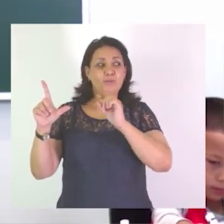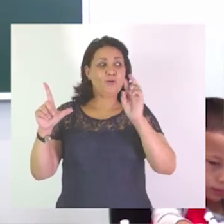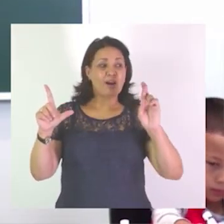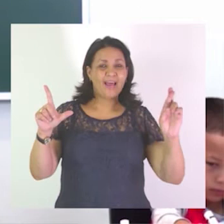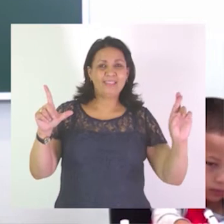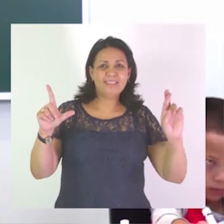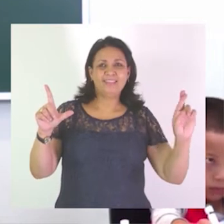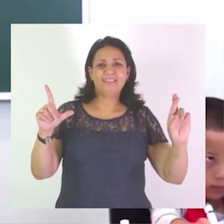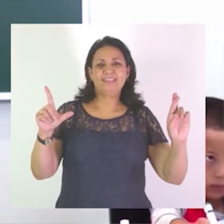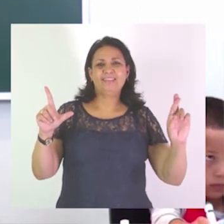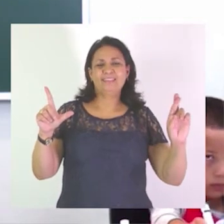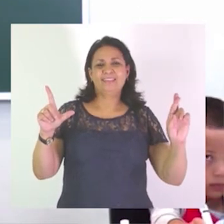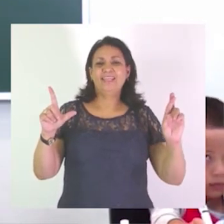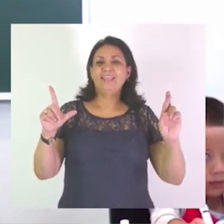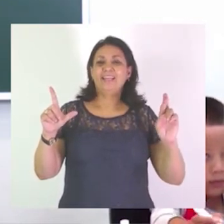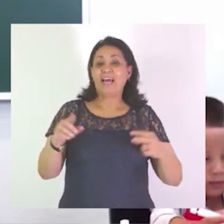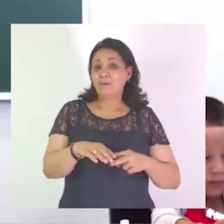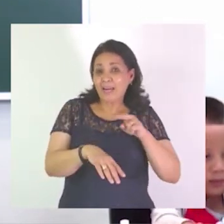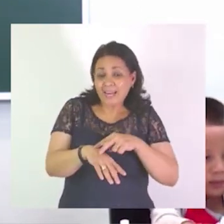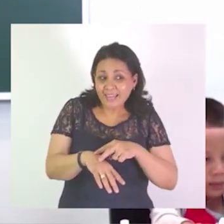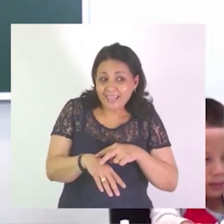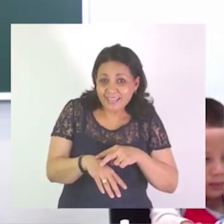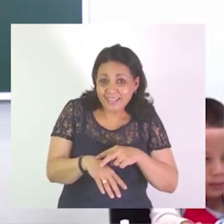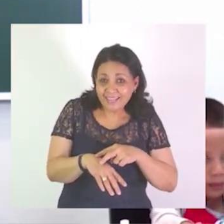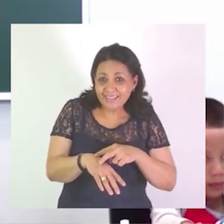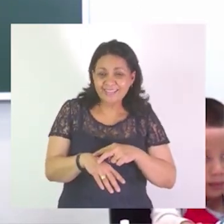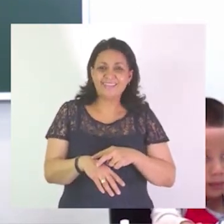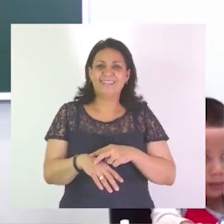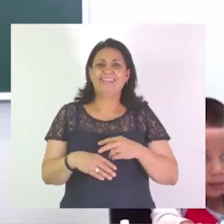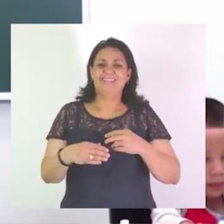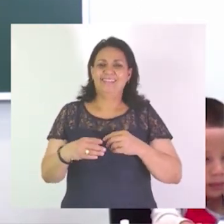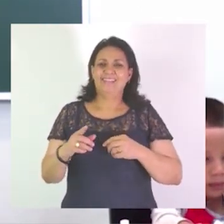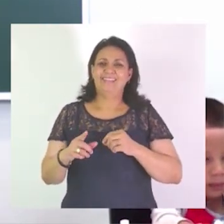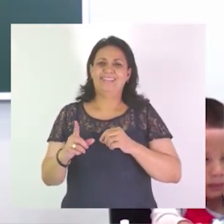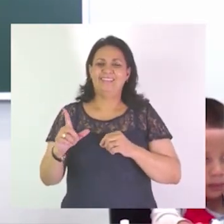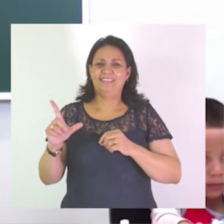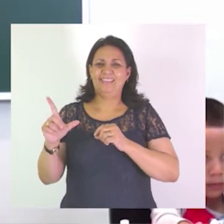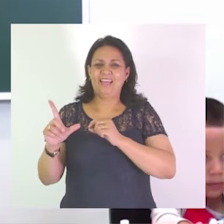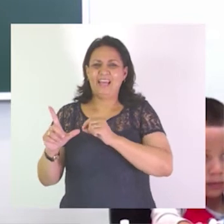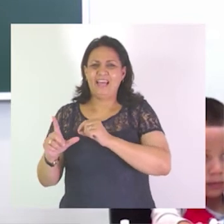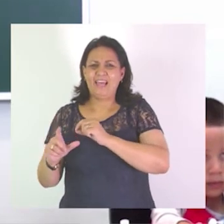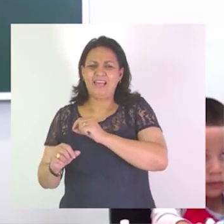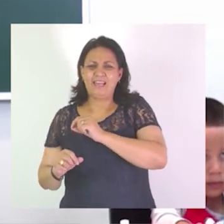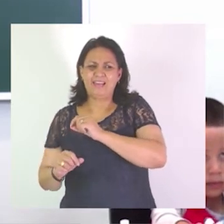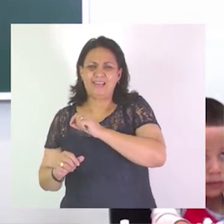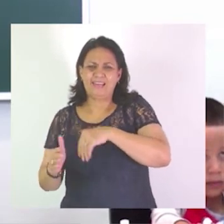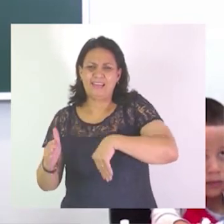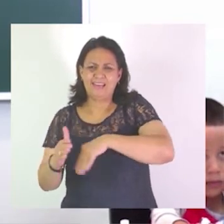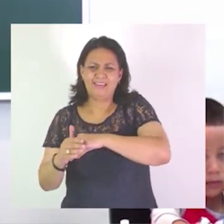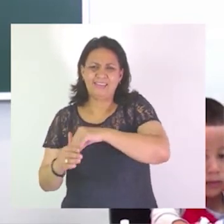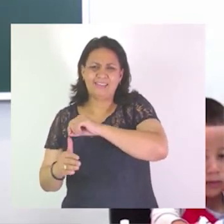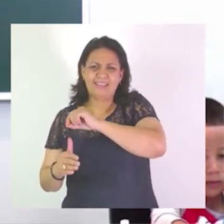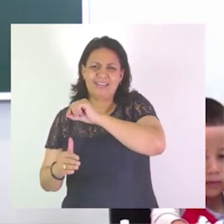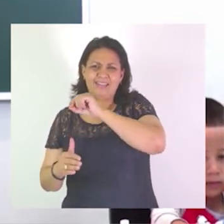your right. Are we ready, everyone? Let's go. And he kicks the ball. It's going